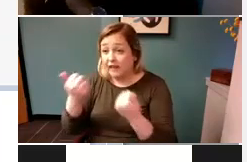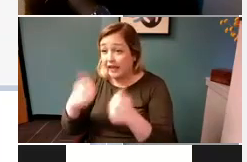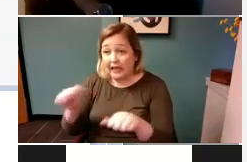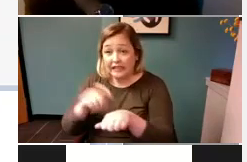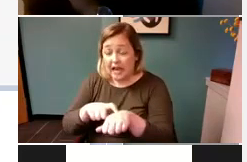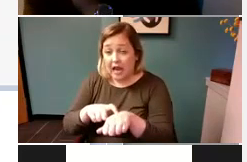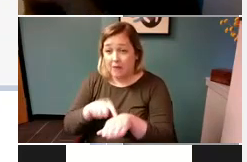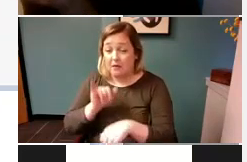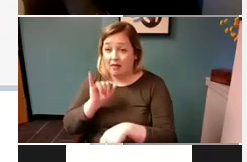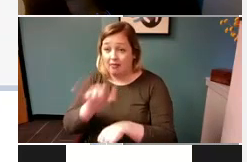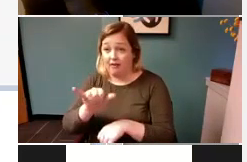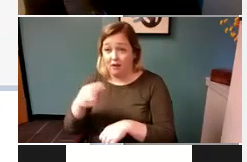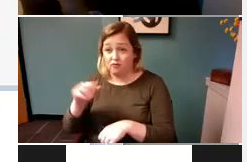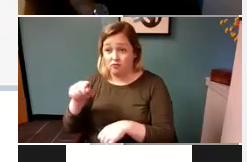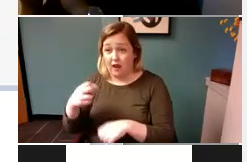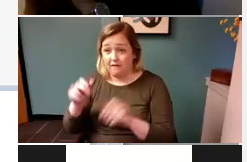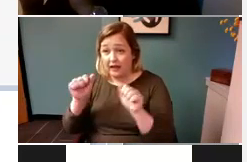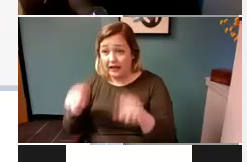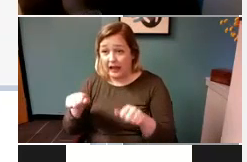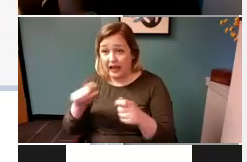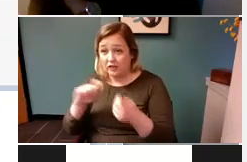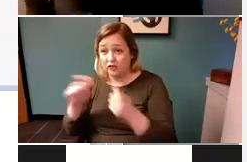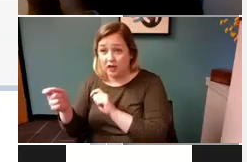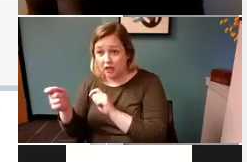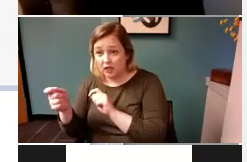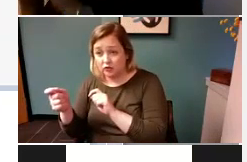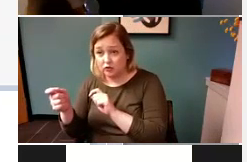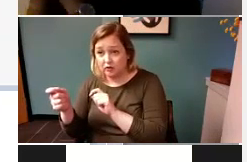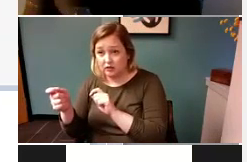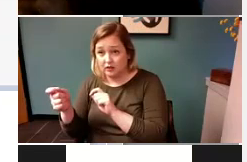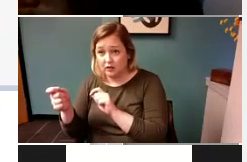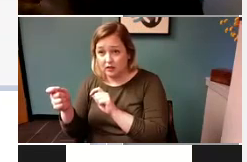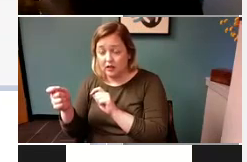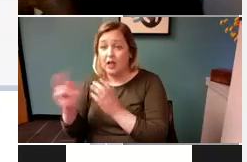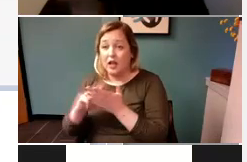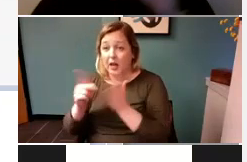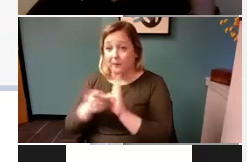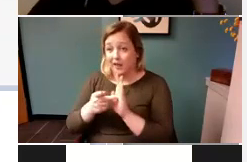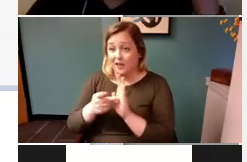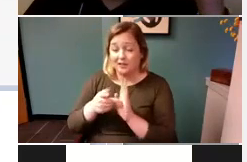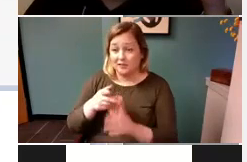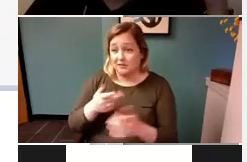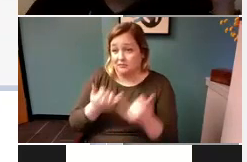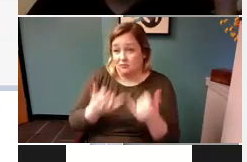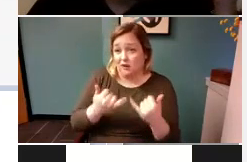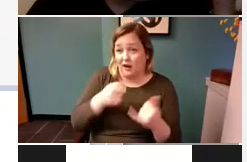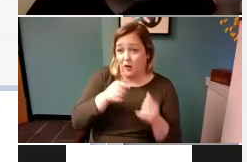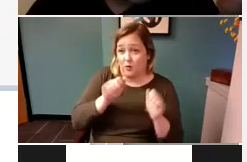graph differently in the form of a planar graph, that means that this is a planar graph.